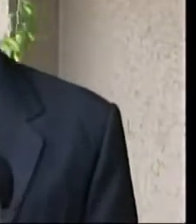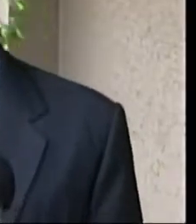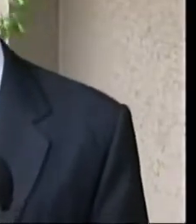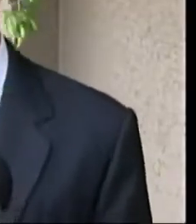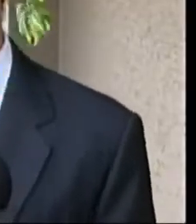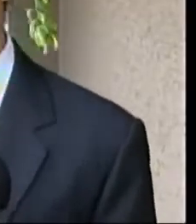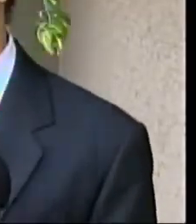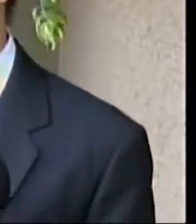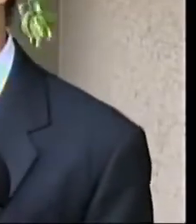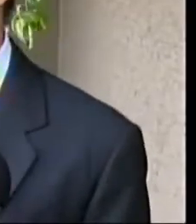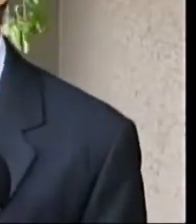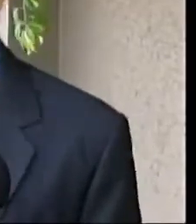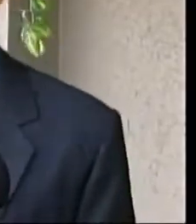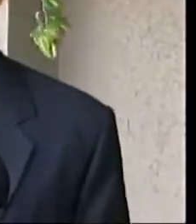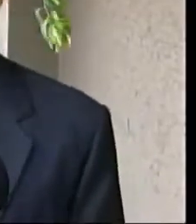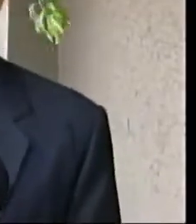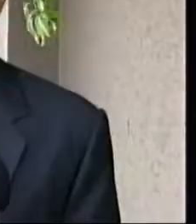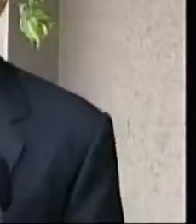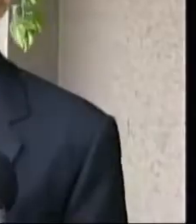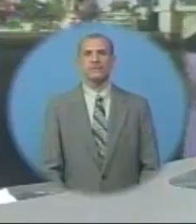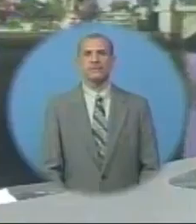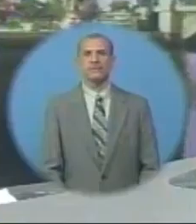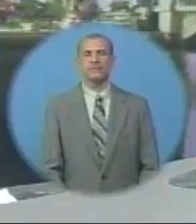did possess that right.